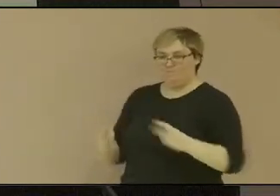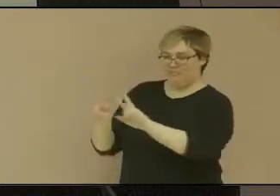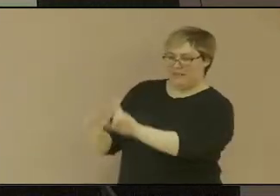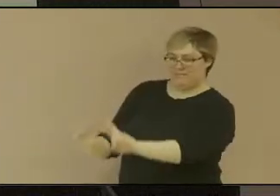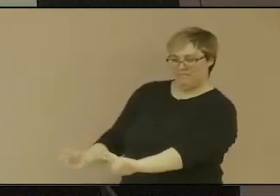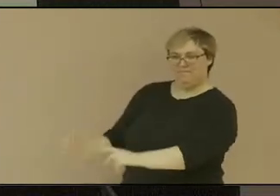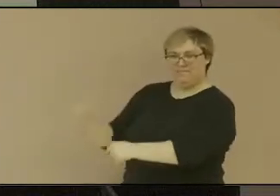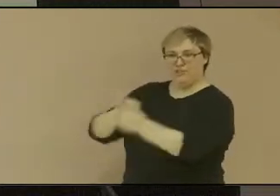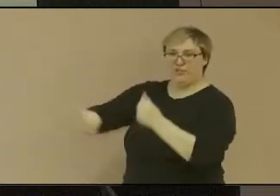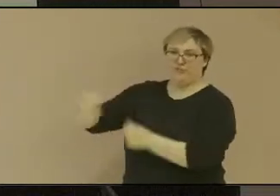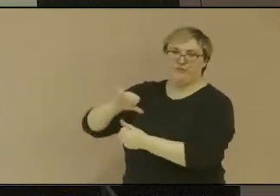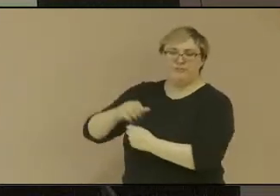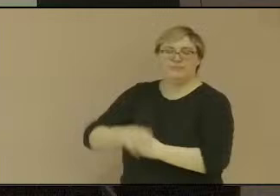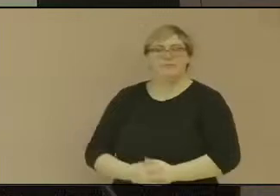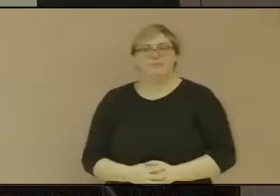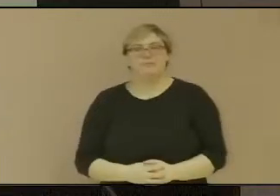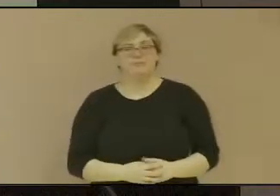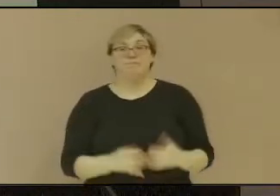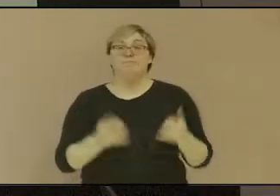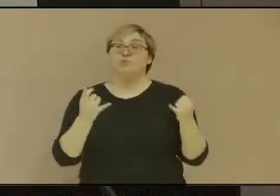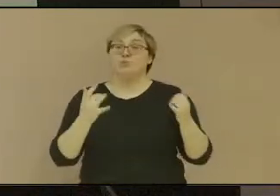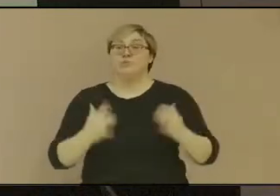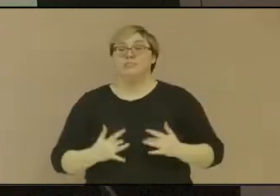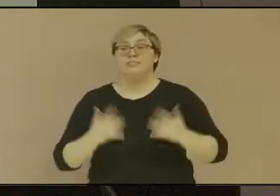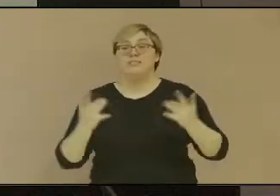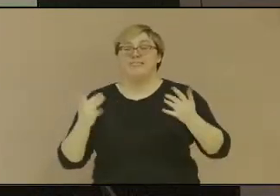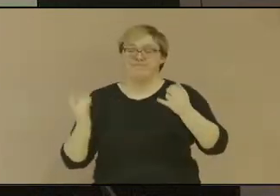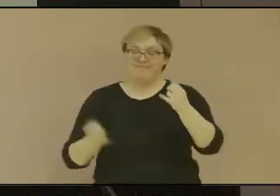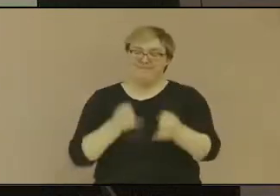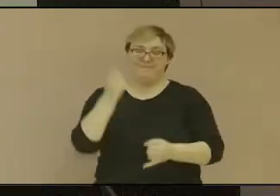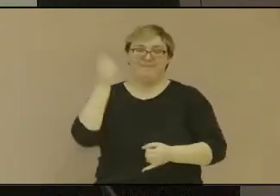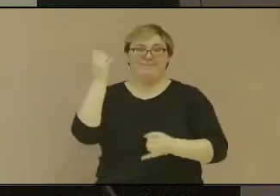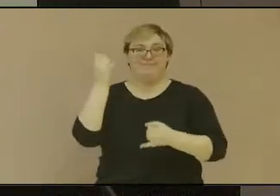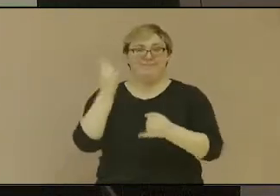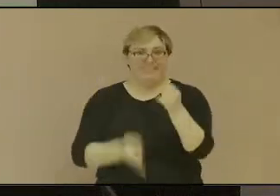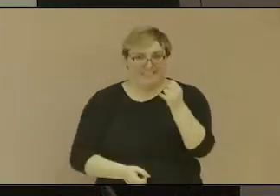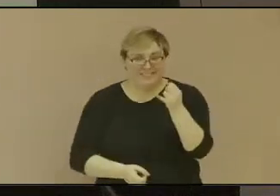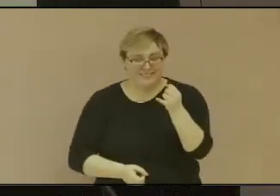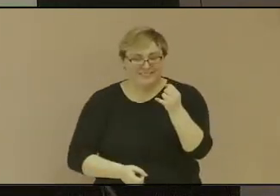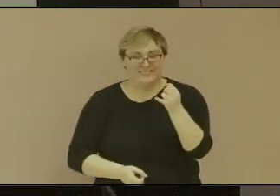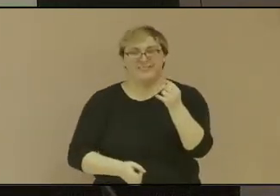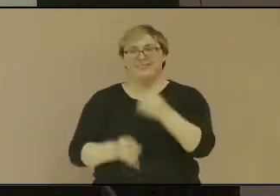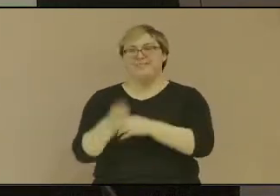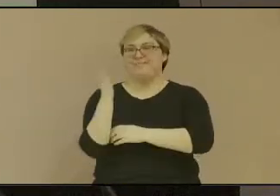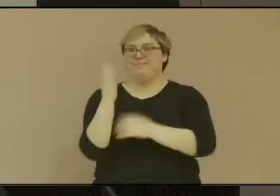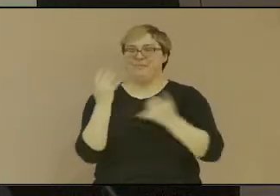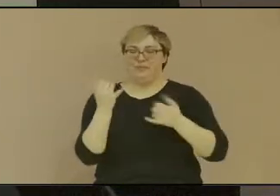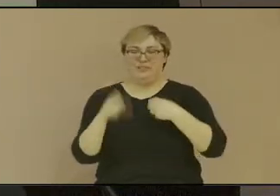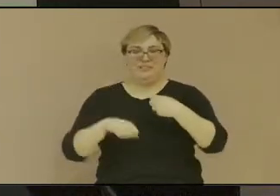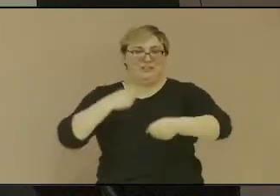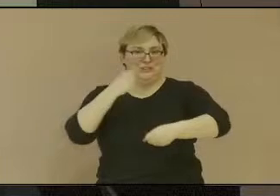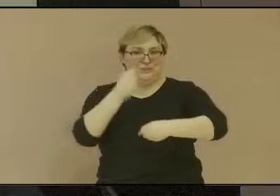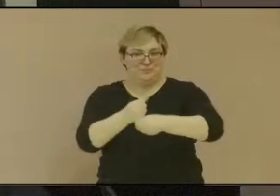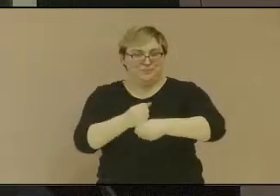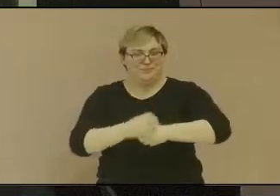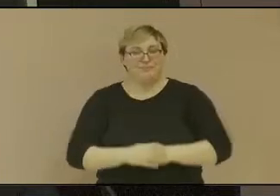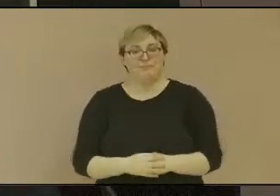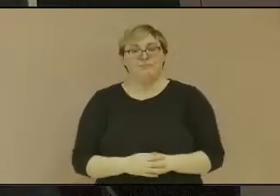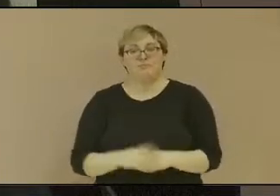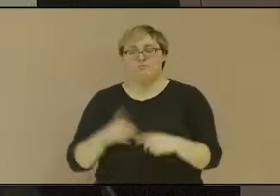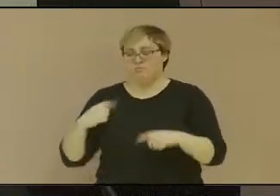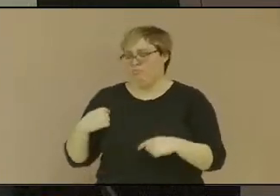Today's event, as you've already heard, is the culmination of a very important public lecture series at King's. Over the last few